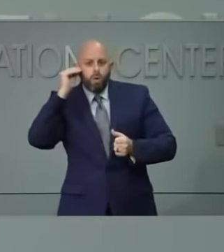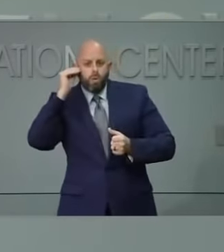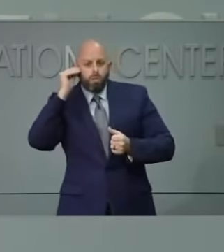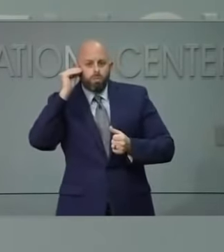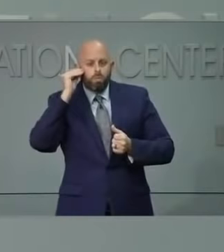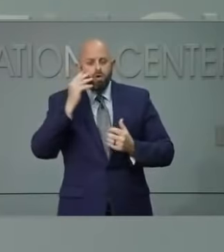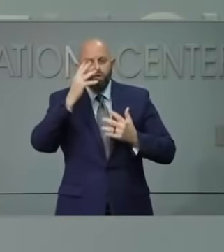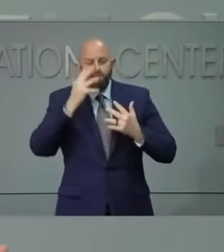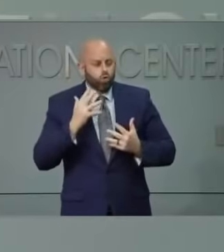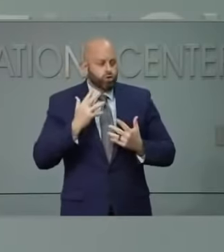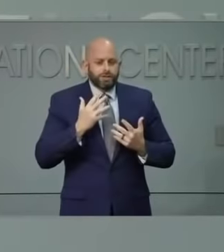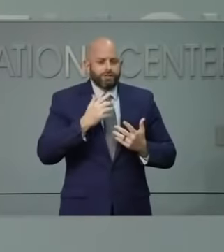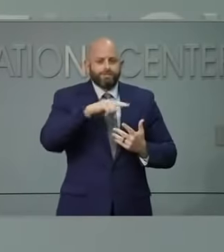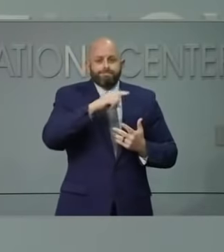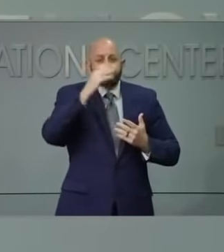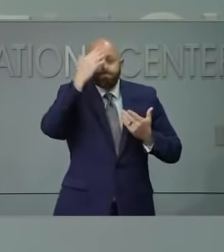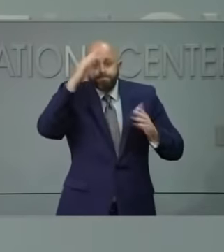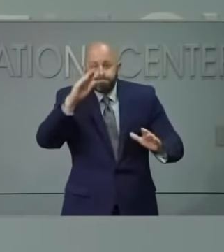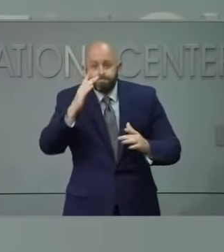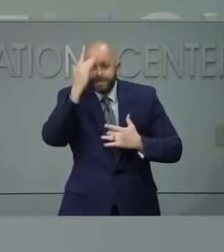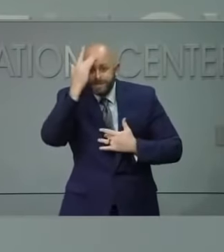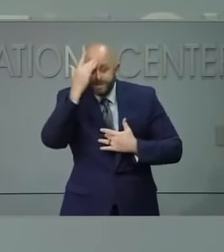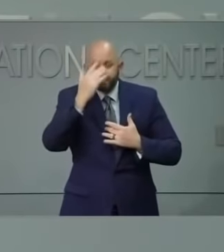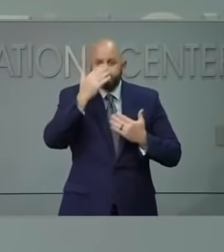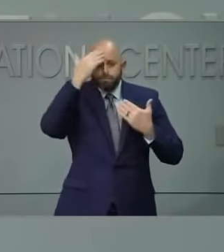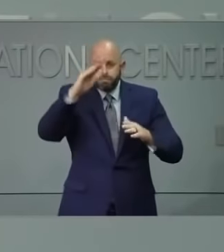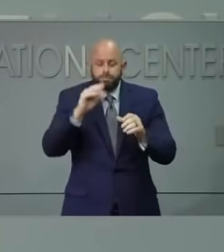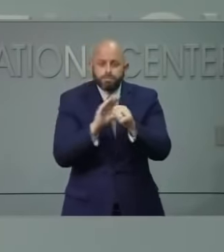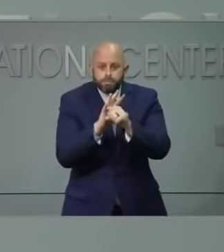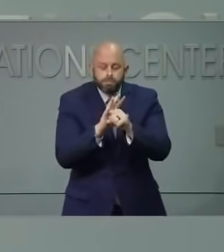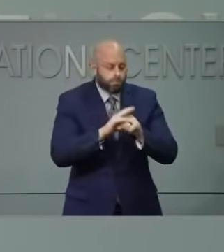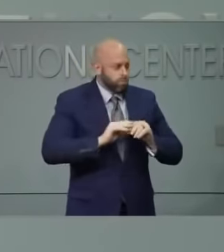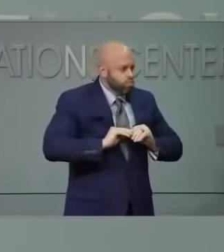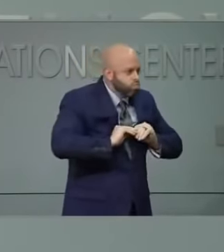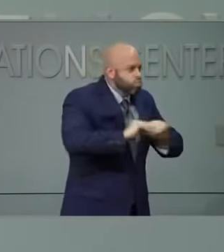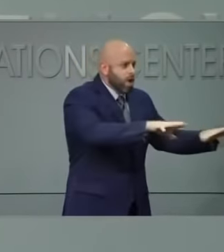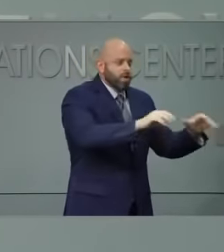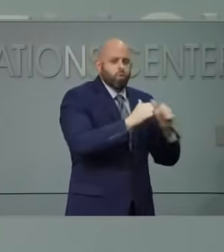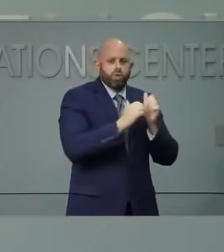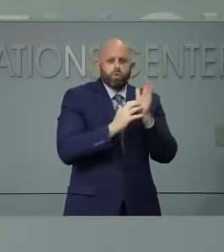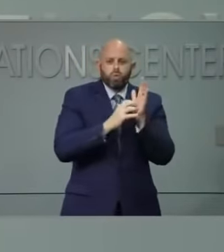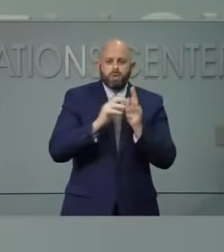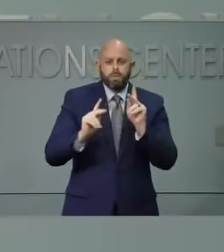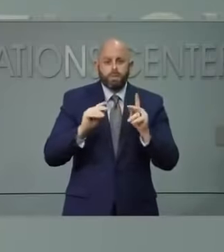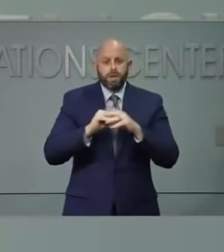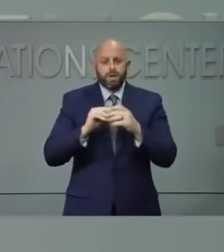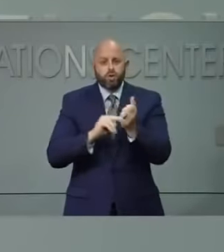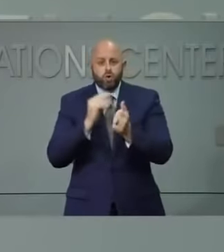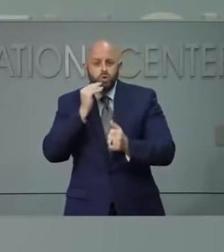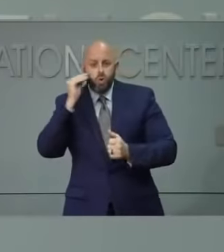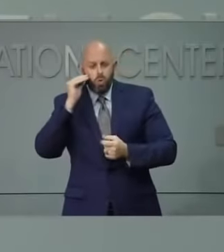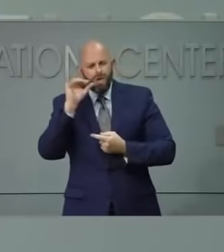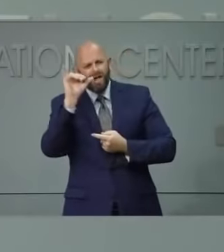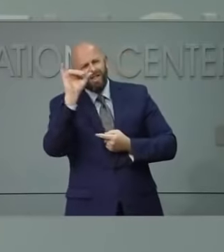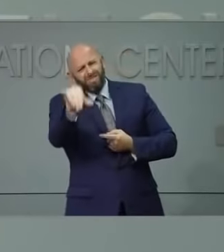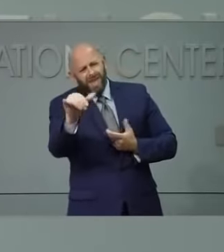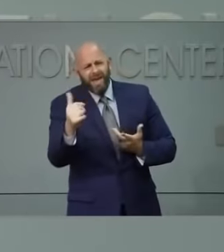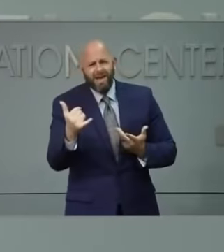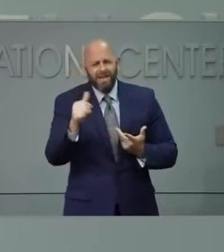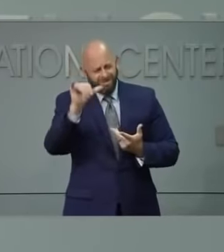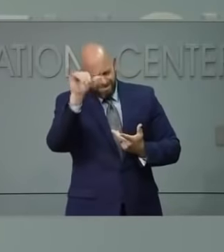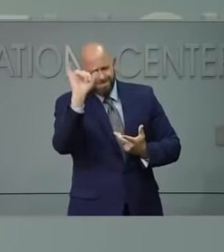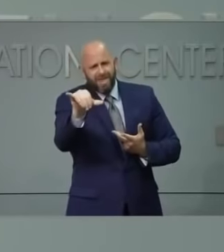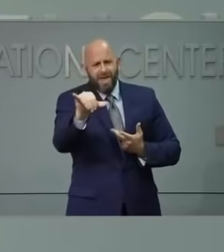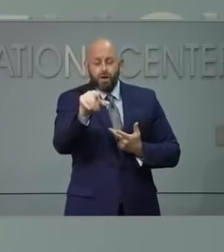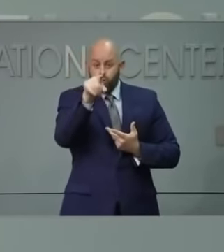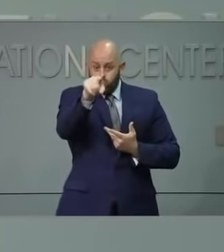unfortunately spreads that virus to some of our most medically frail in a nursing home. Right, that's how this virus works, right? You can spread it when you